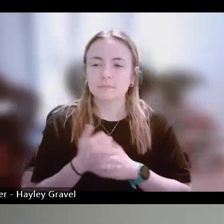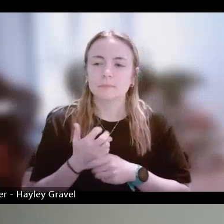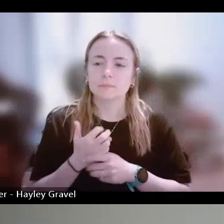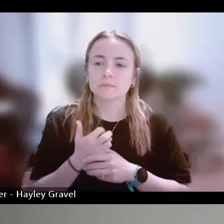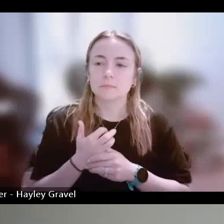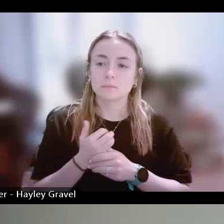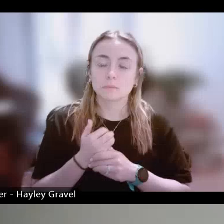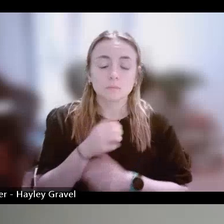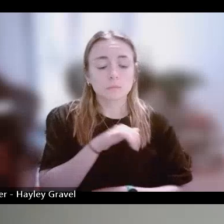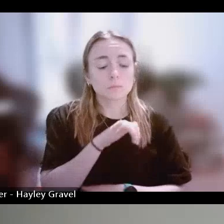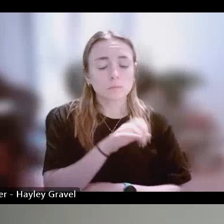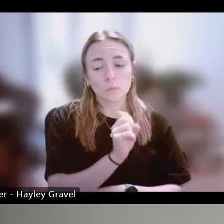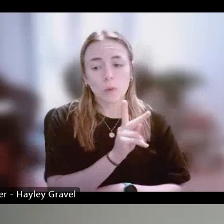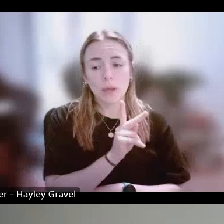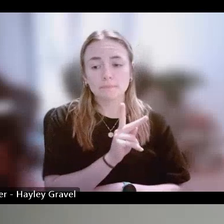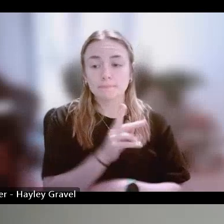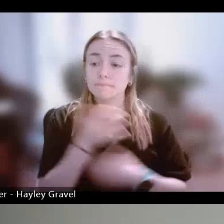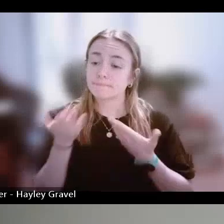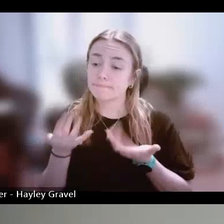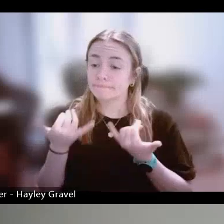Okay. But yeah.